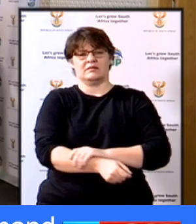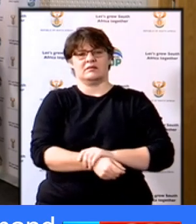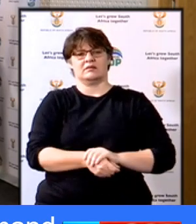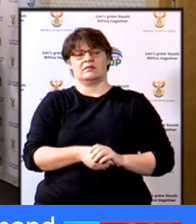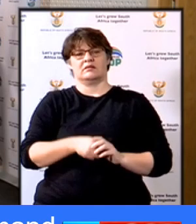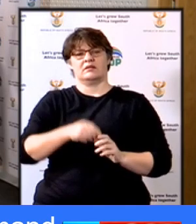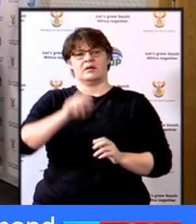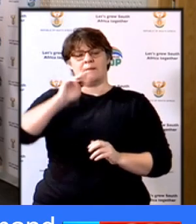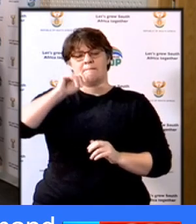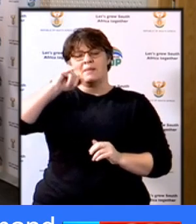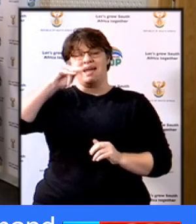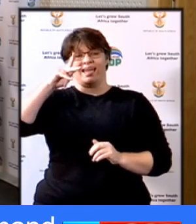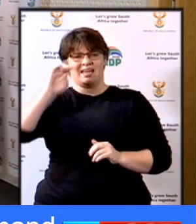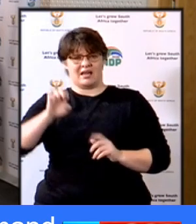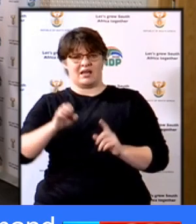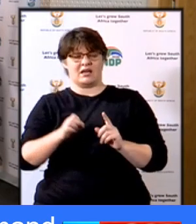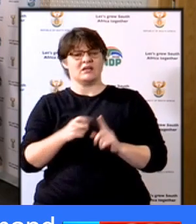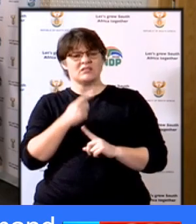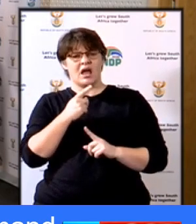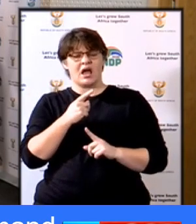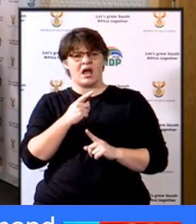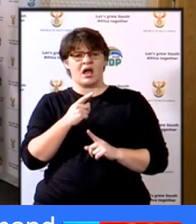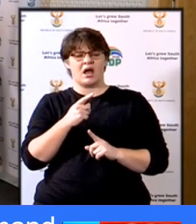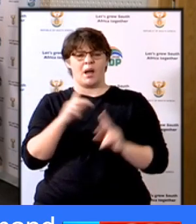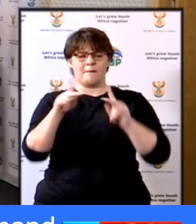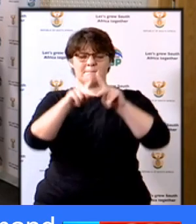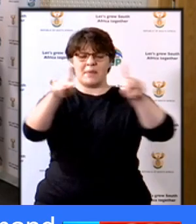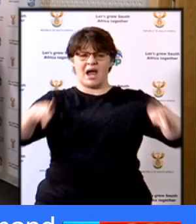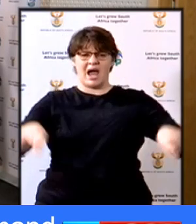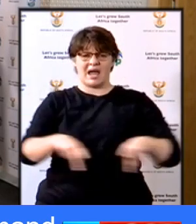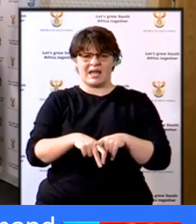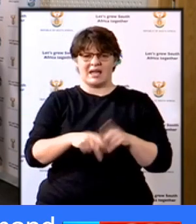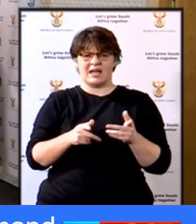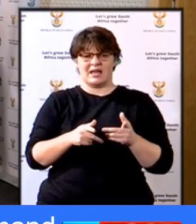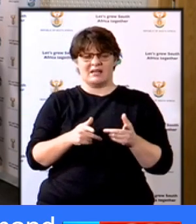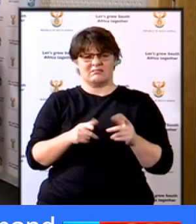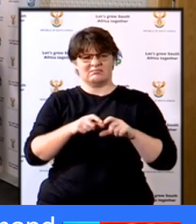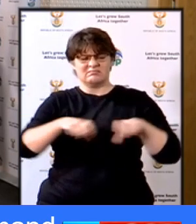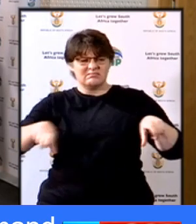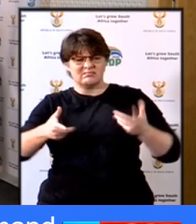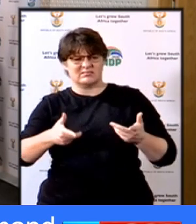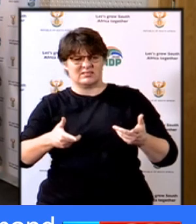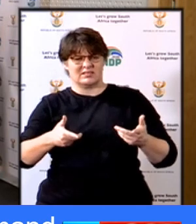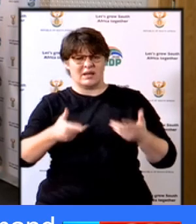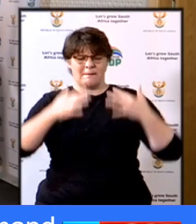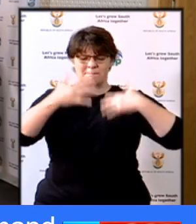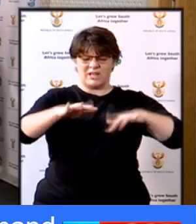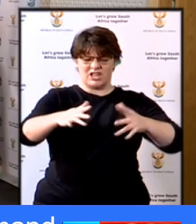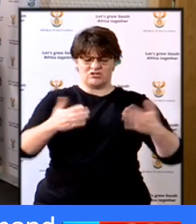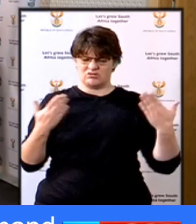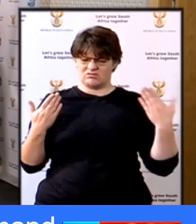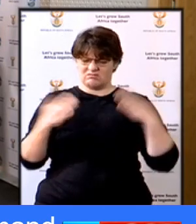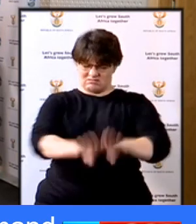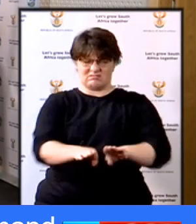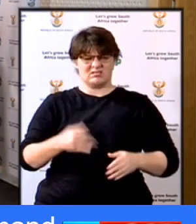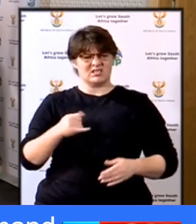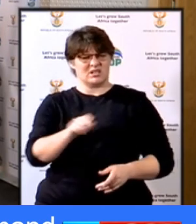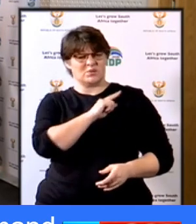from Bloomberg is asking, why do parks and benches remain closed? Parks and beaches remain